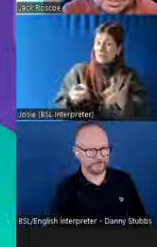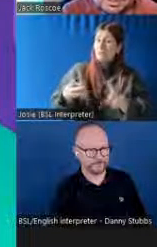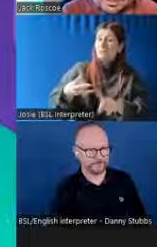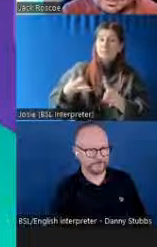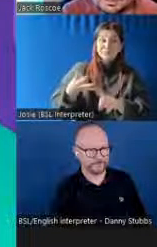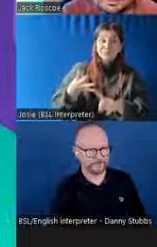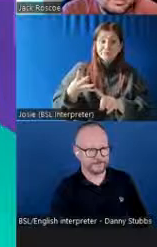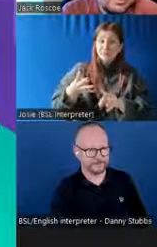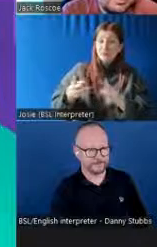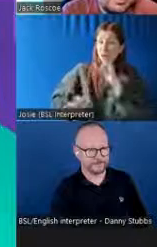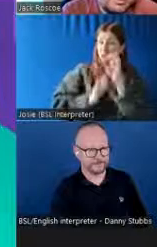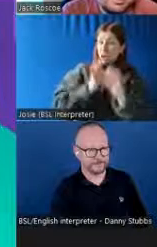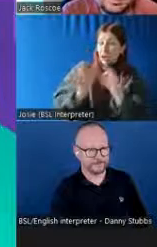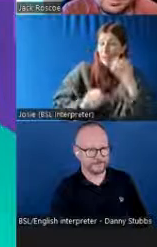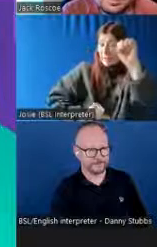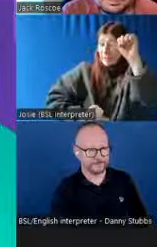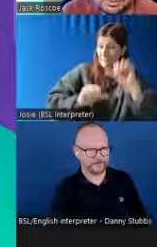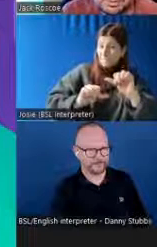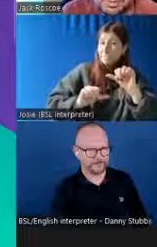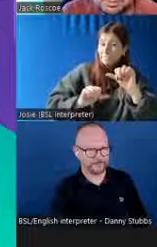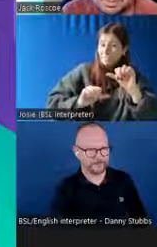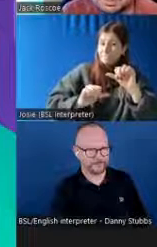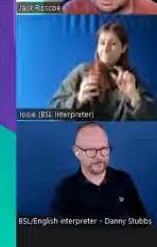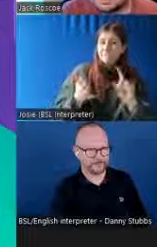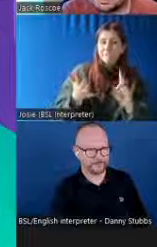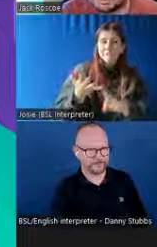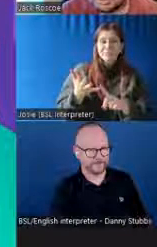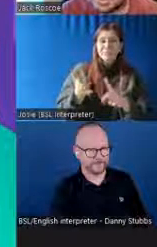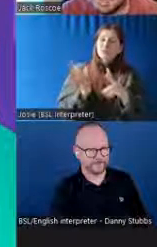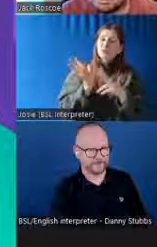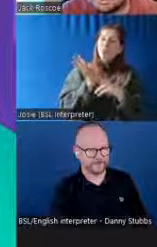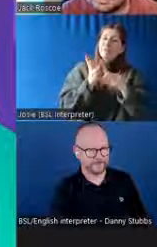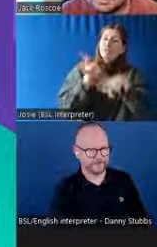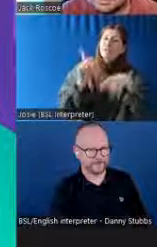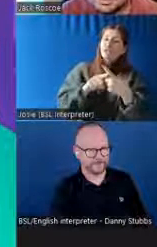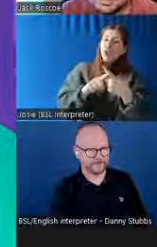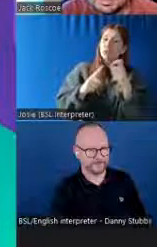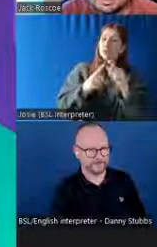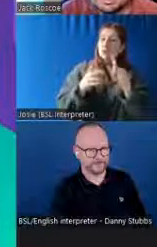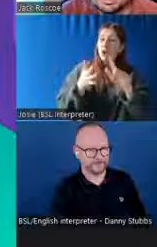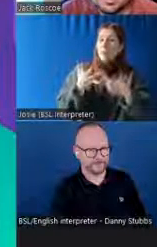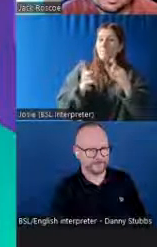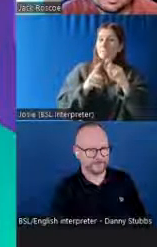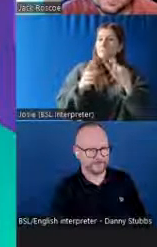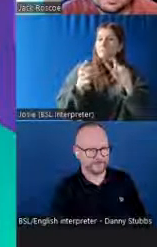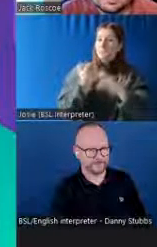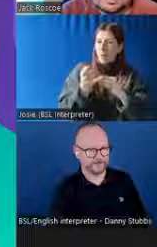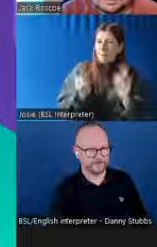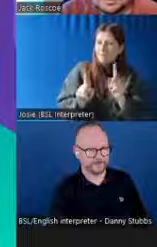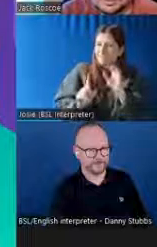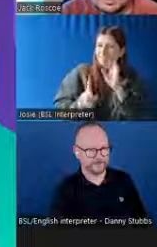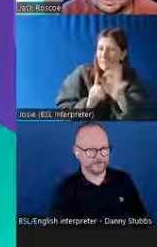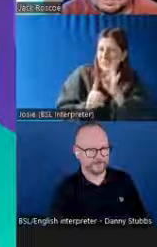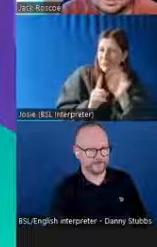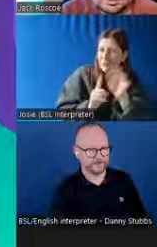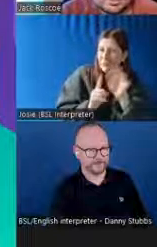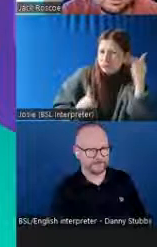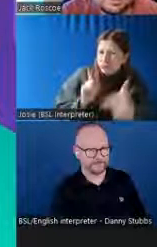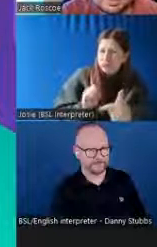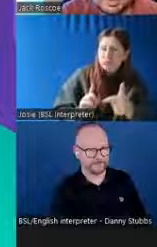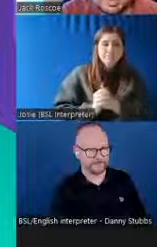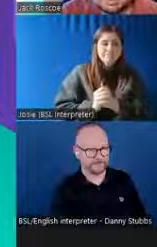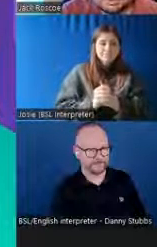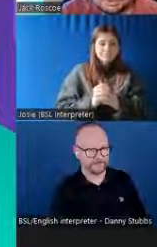shorter surveys, vox pops, so more in-depth interviews, and then long